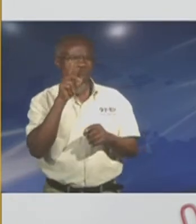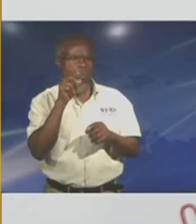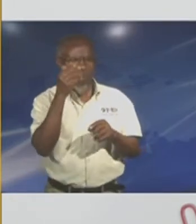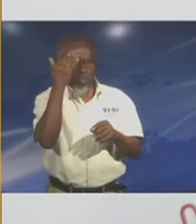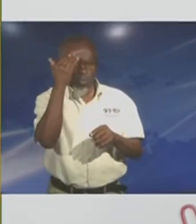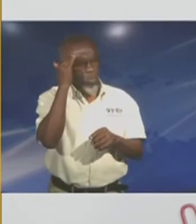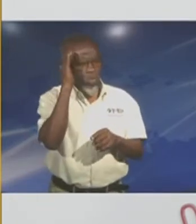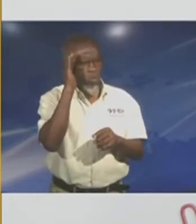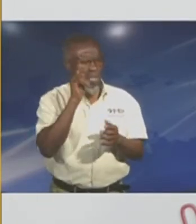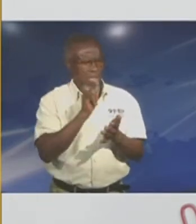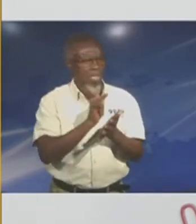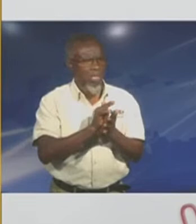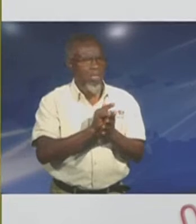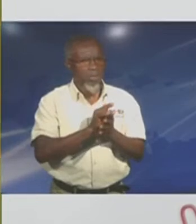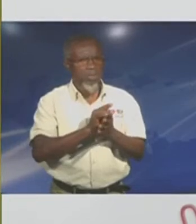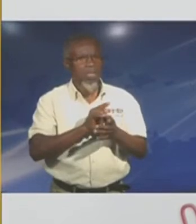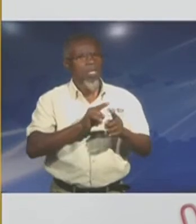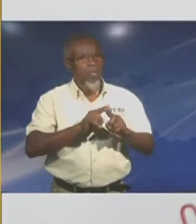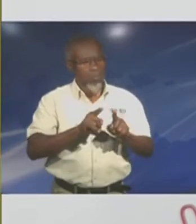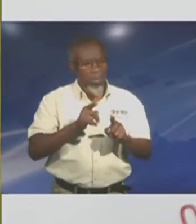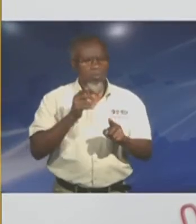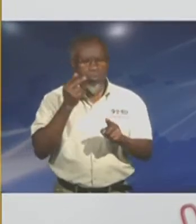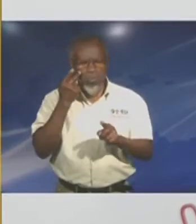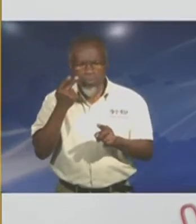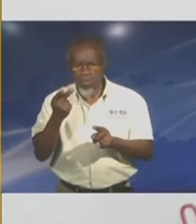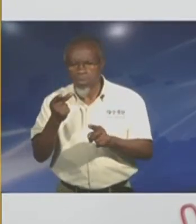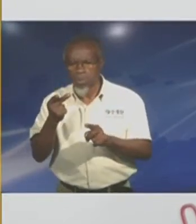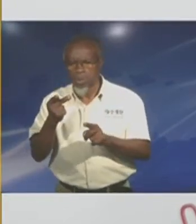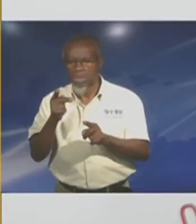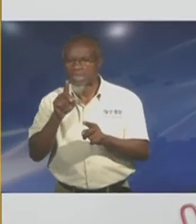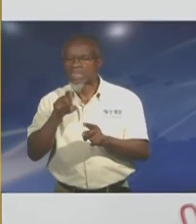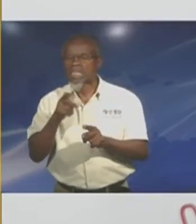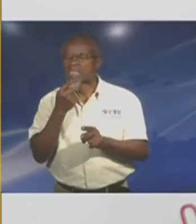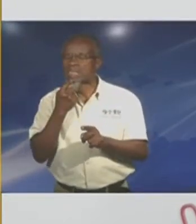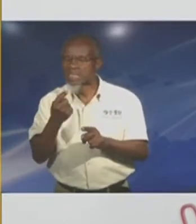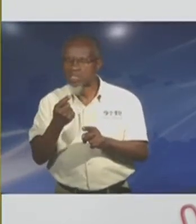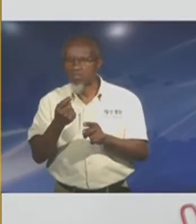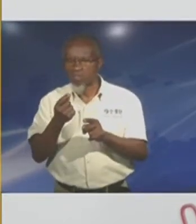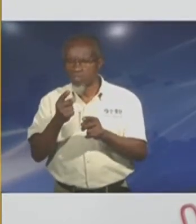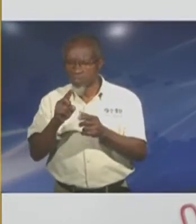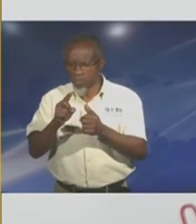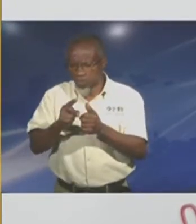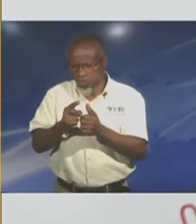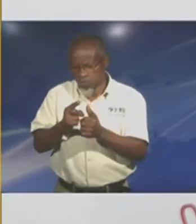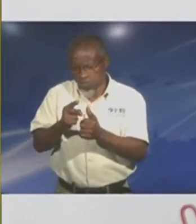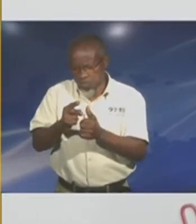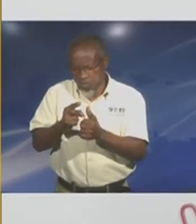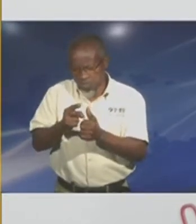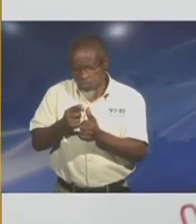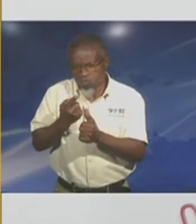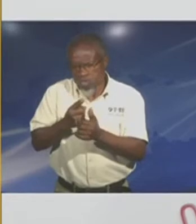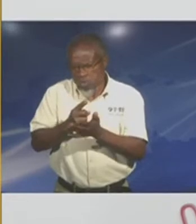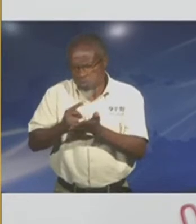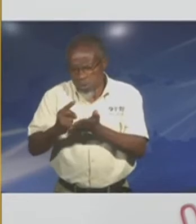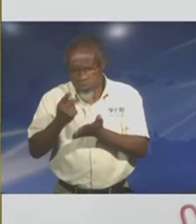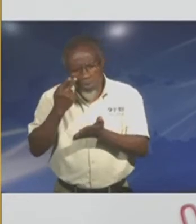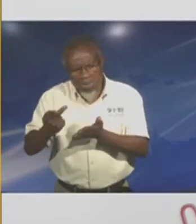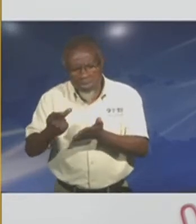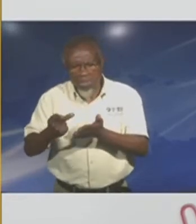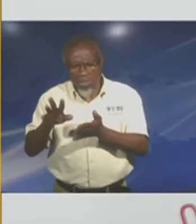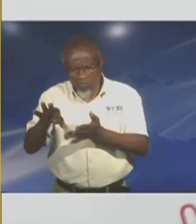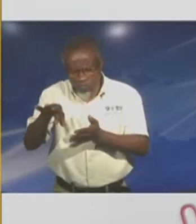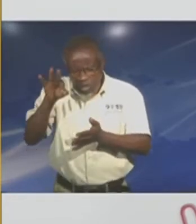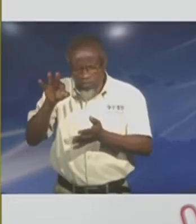we've diagnosed per week from week 28 to present, because we started seeing it around that point in time. So we can share that